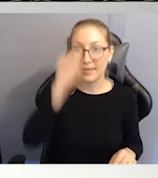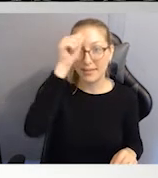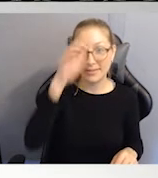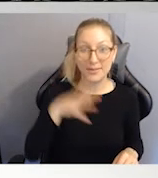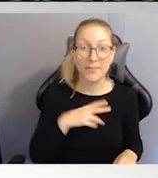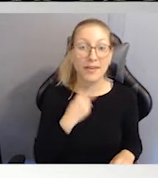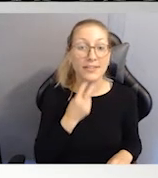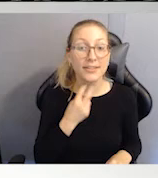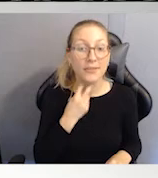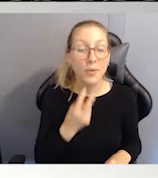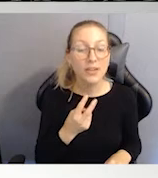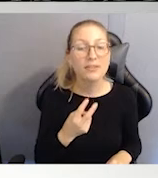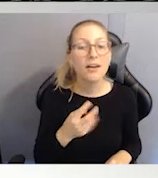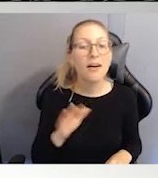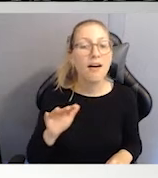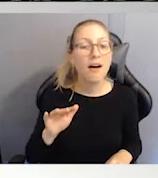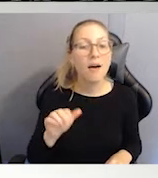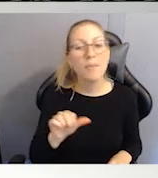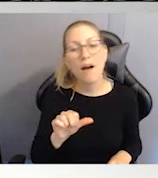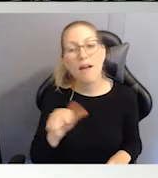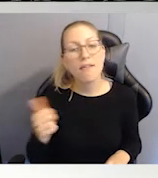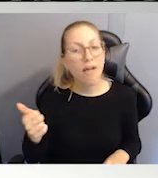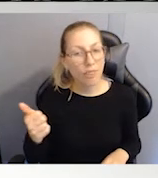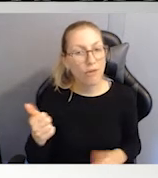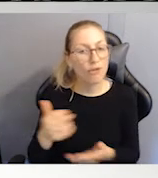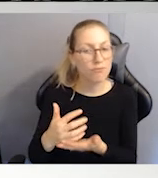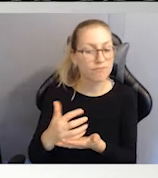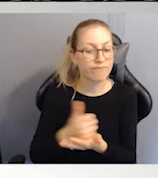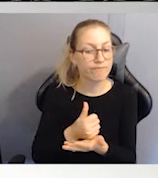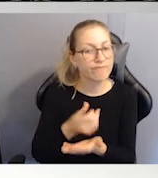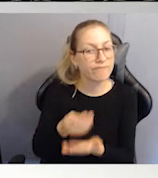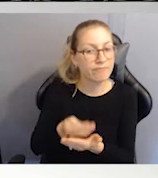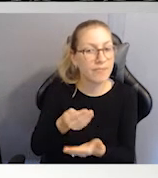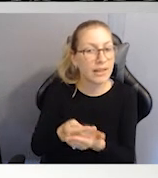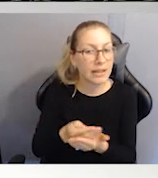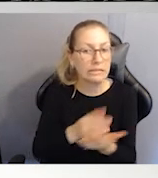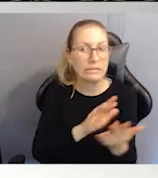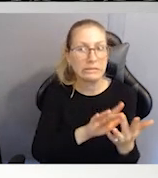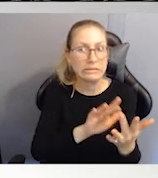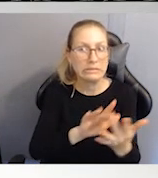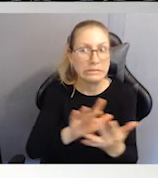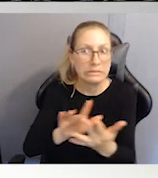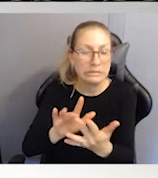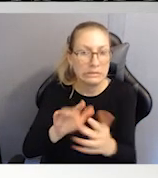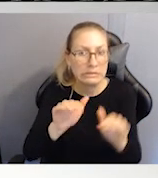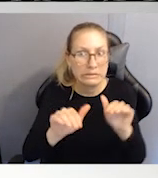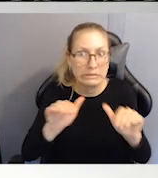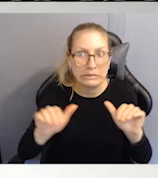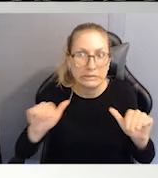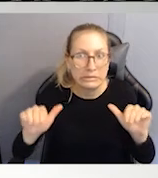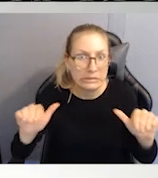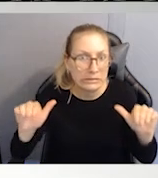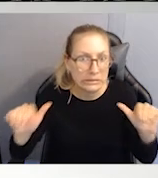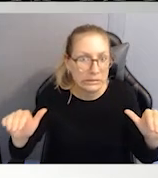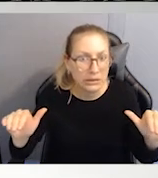one of the fundraising is networking. And I am going to be one of